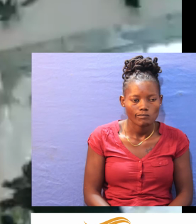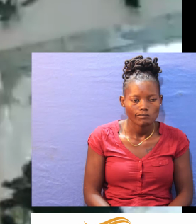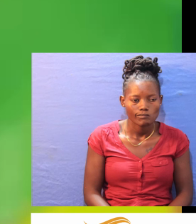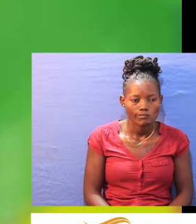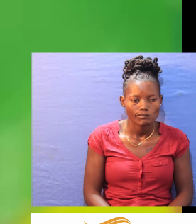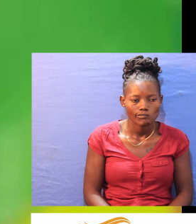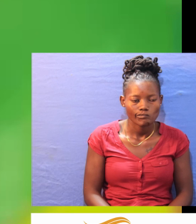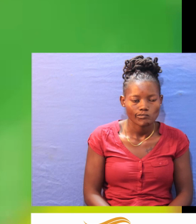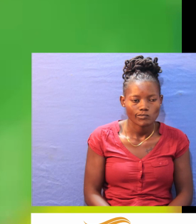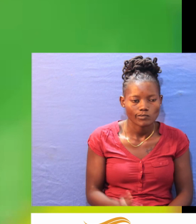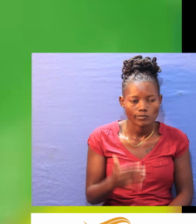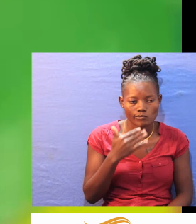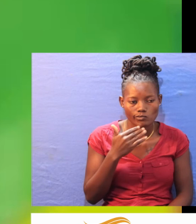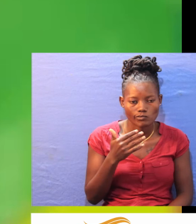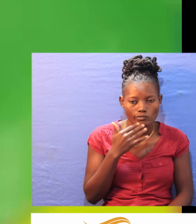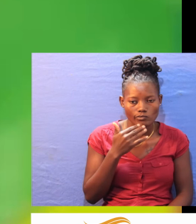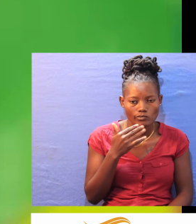Thank you so much.